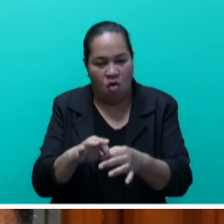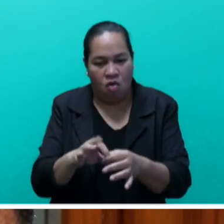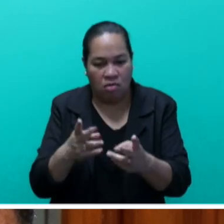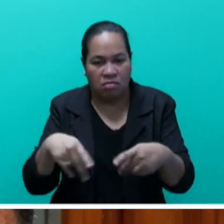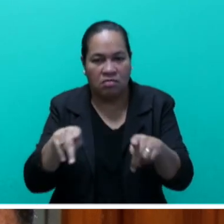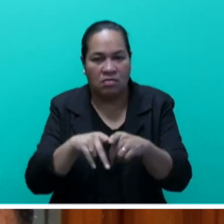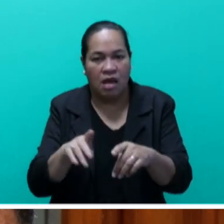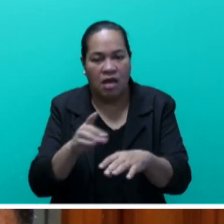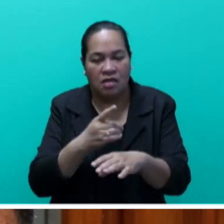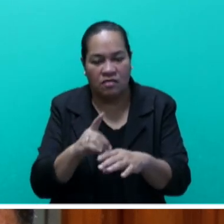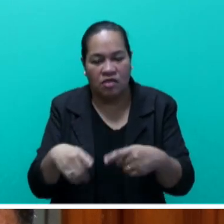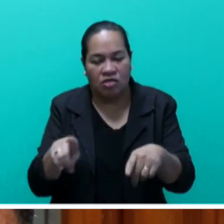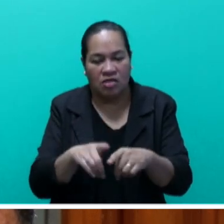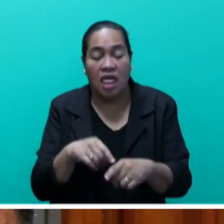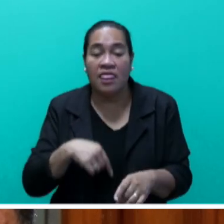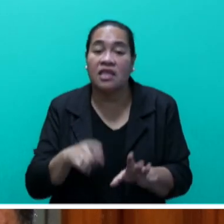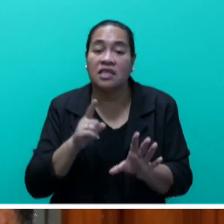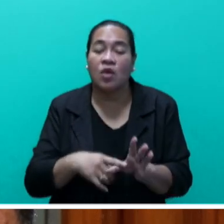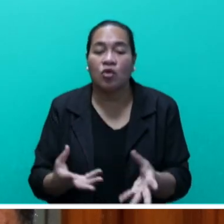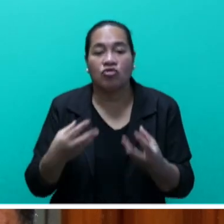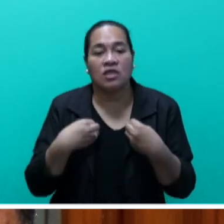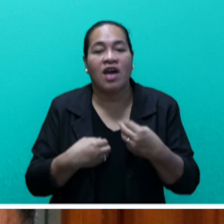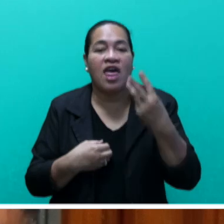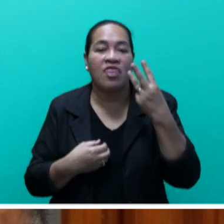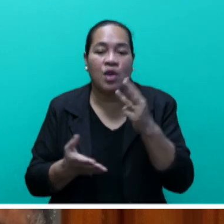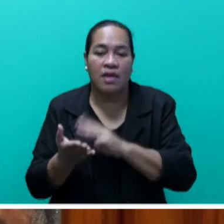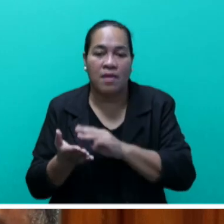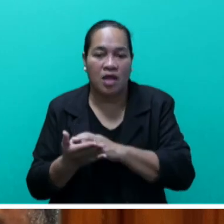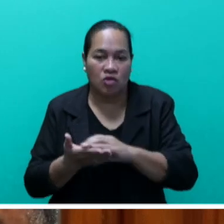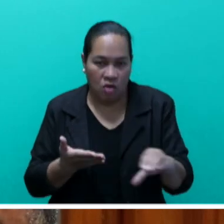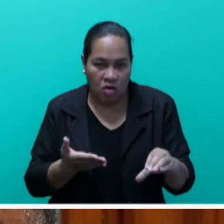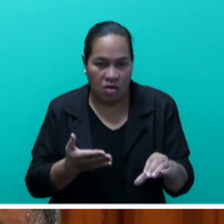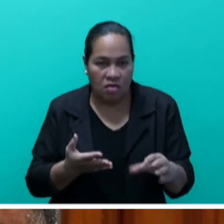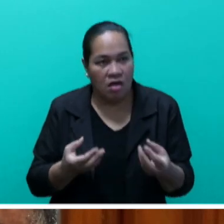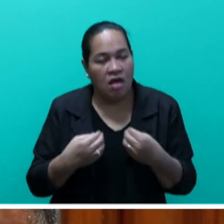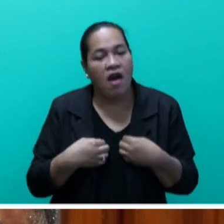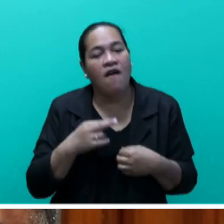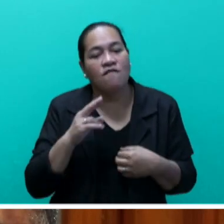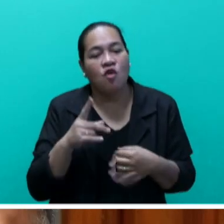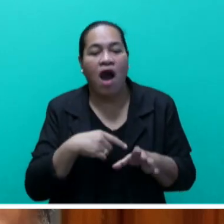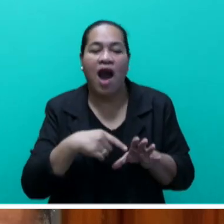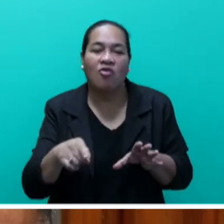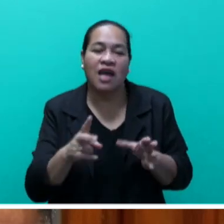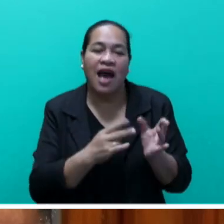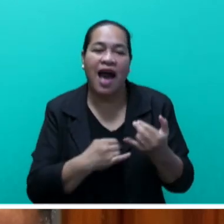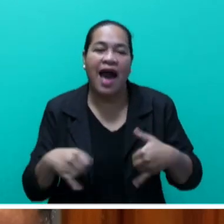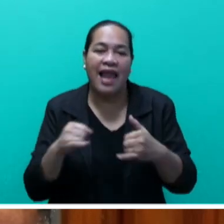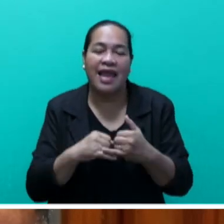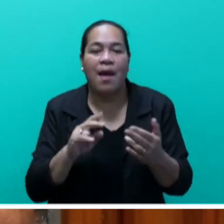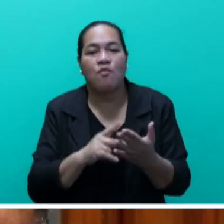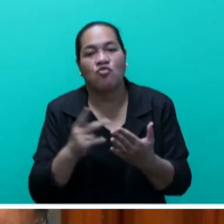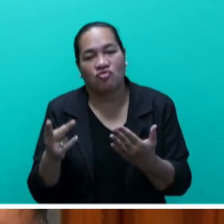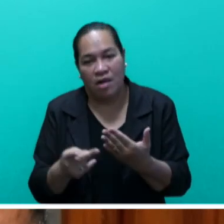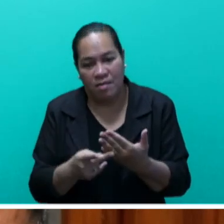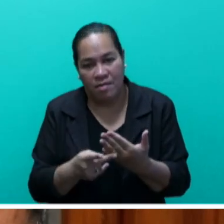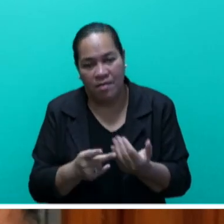Framework. This year we received $3 million in our budget for our rural and outer island program, ROI.